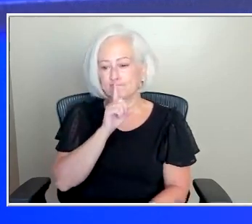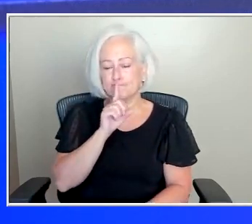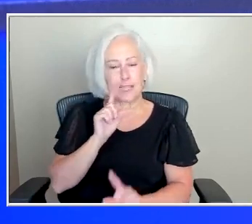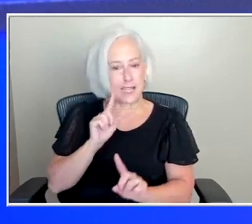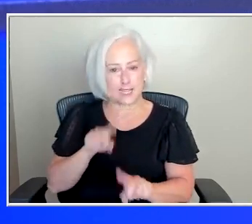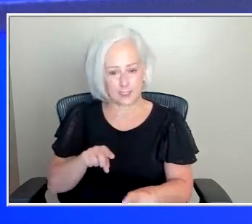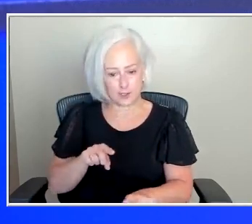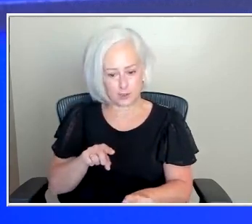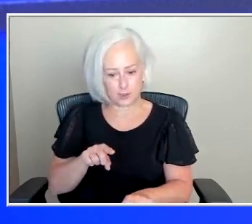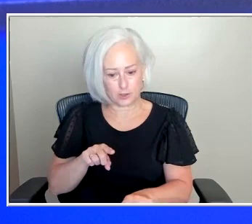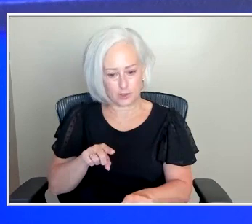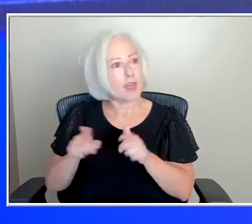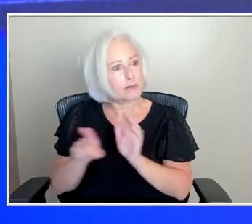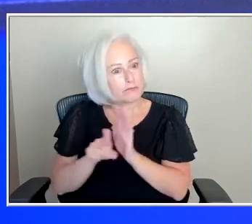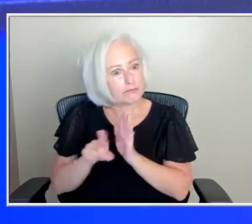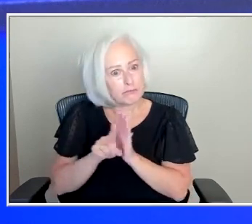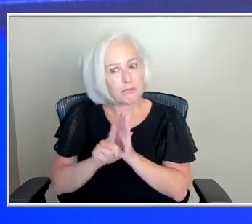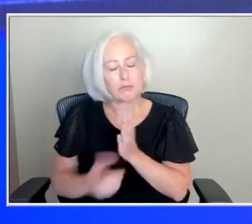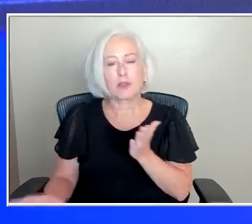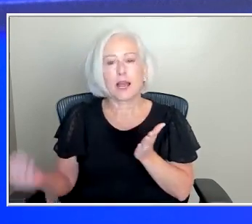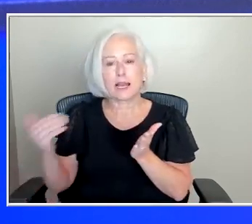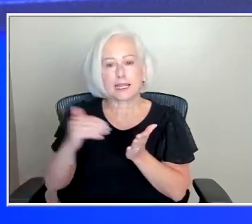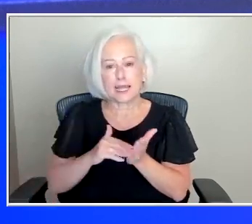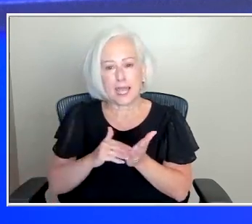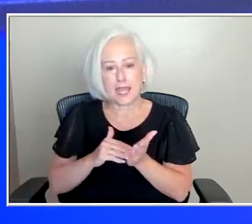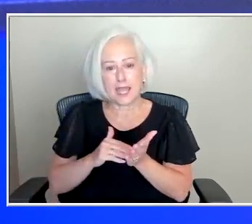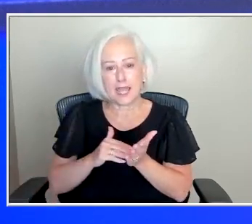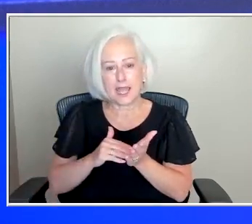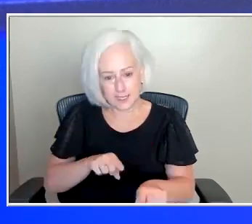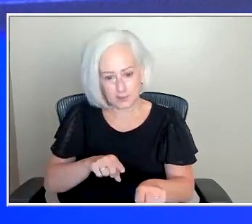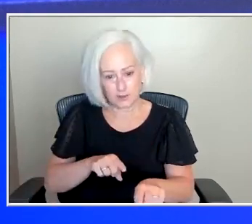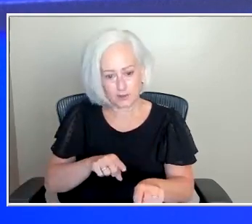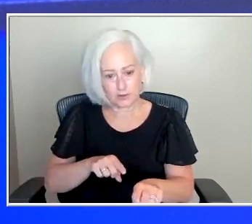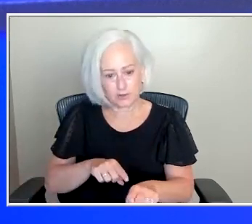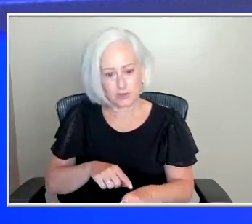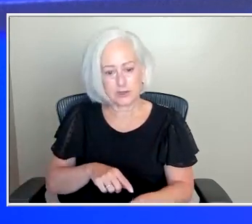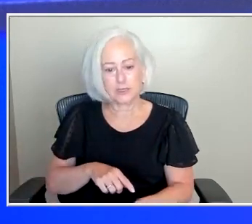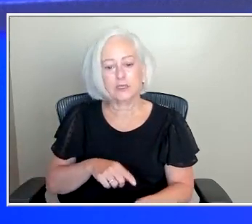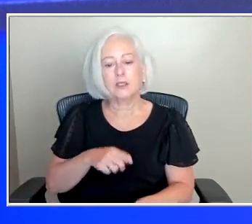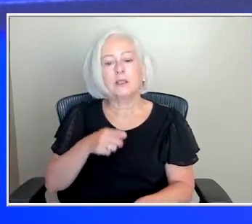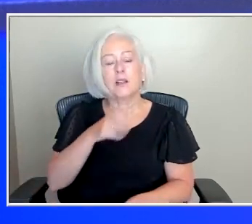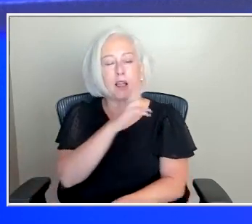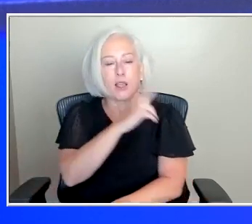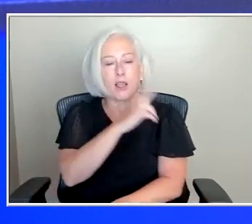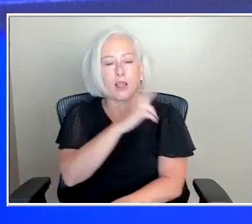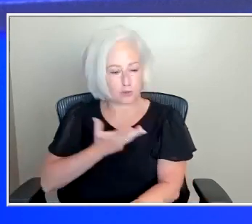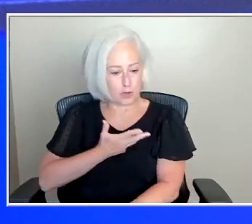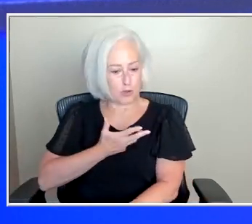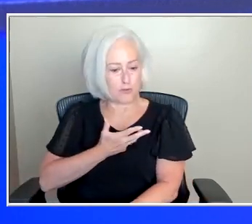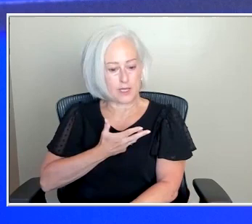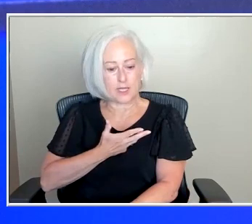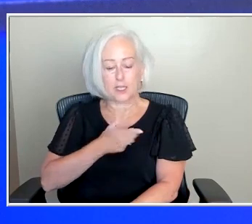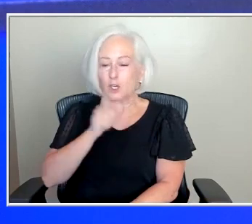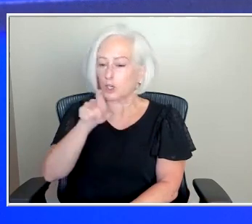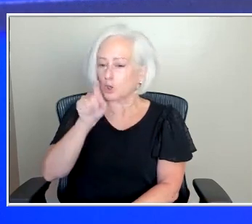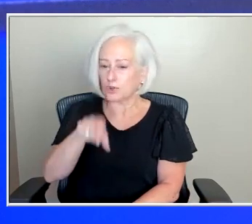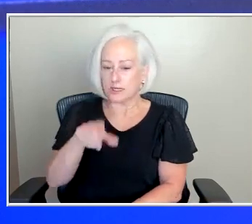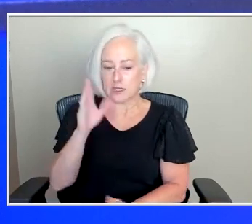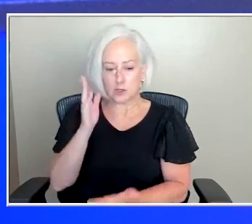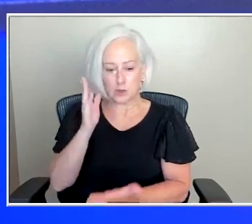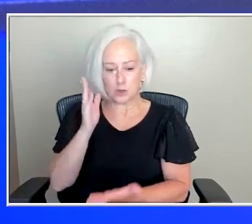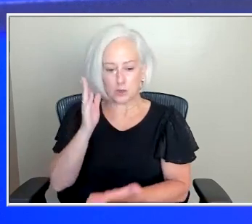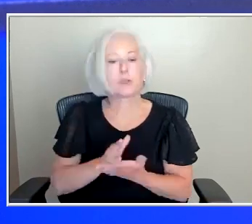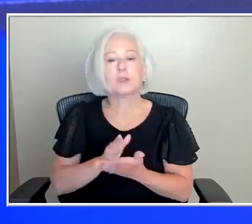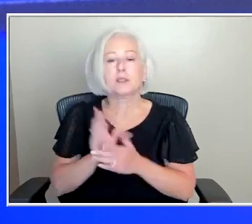and I answered it. And they told me at that point, whatever I was doing, to stop and get to an emergency room